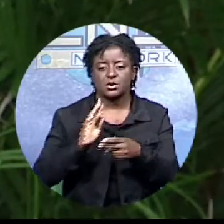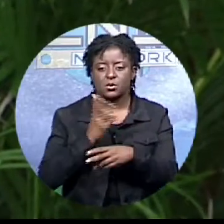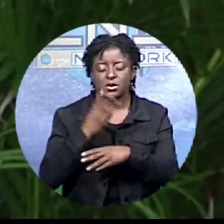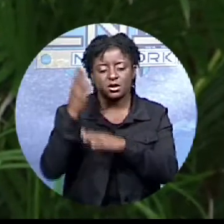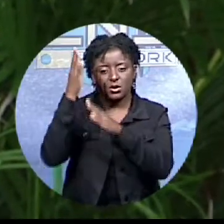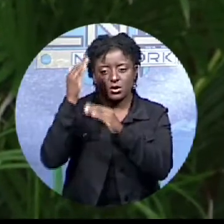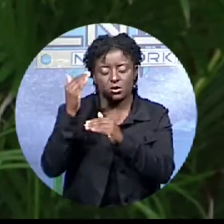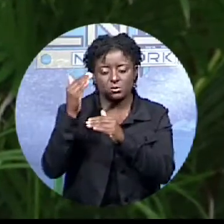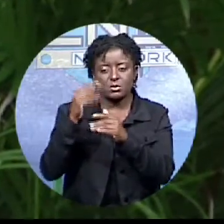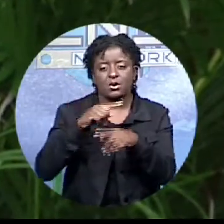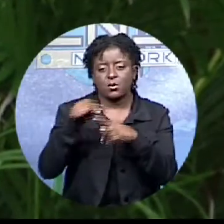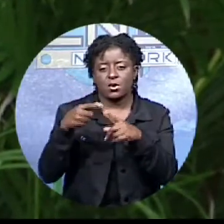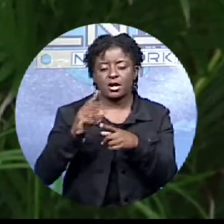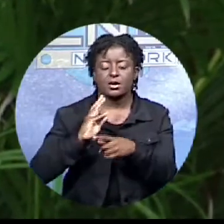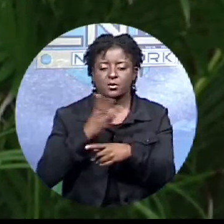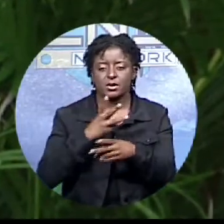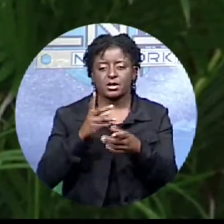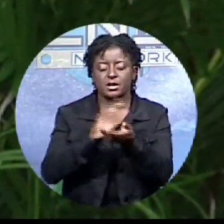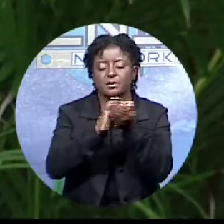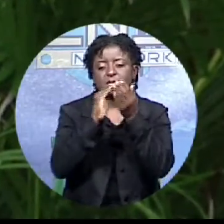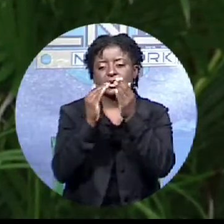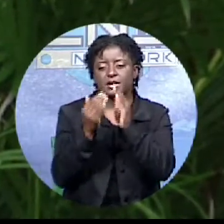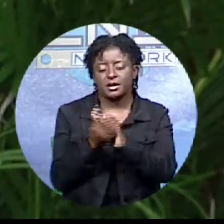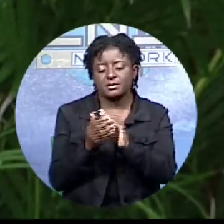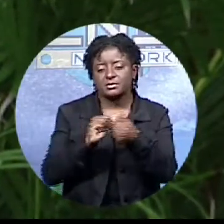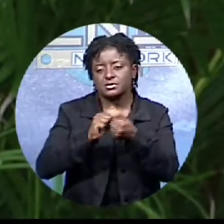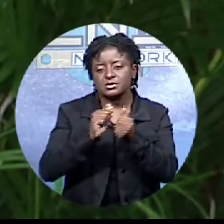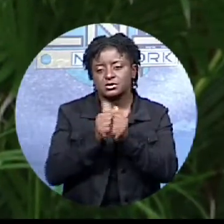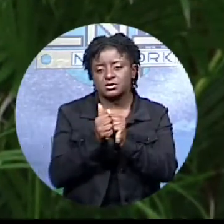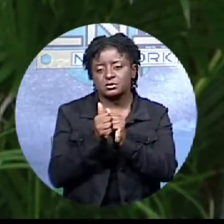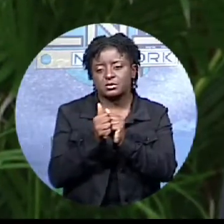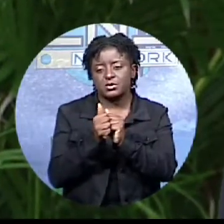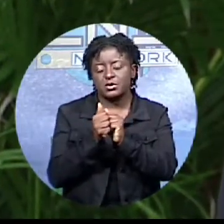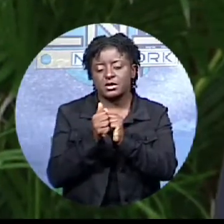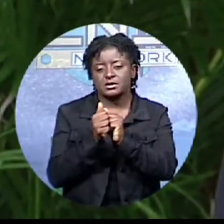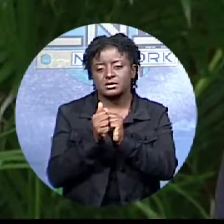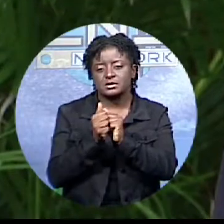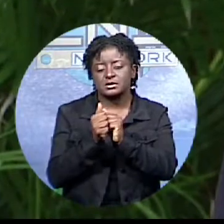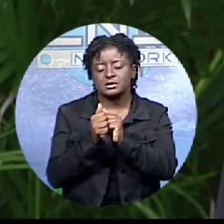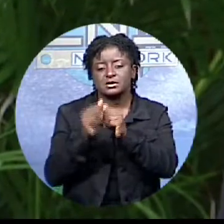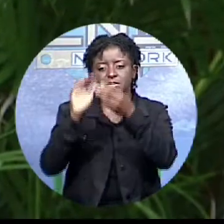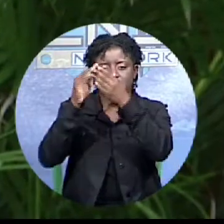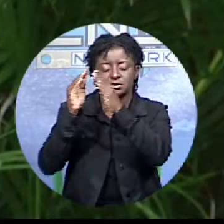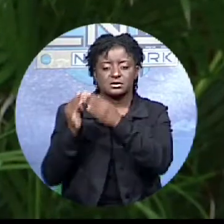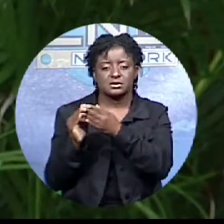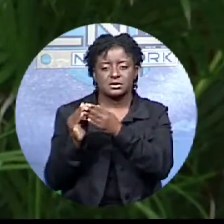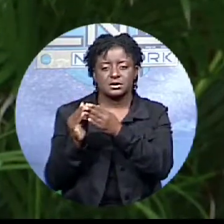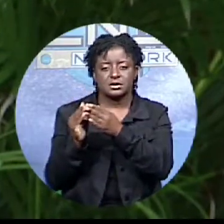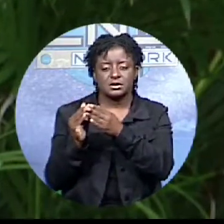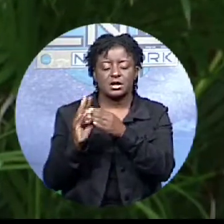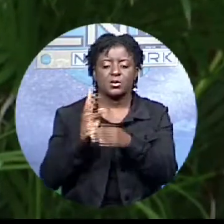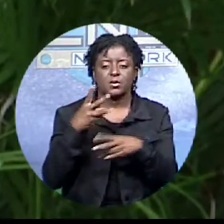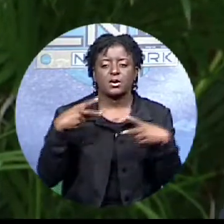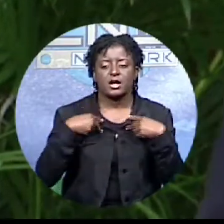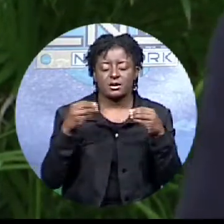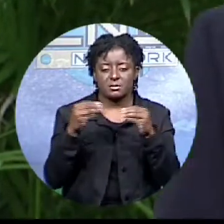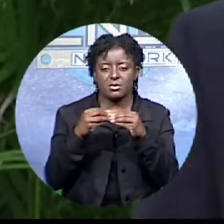when we become the sports capital, which we're working furiously towards, we will have more than